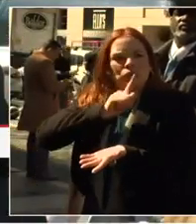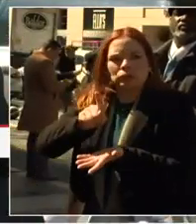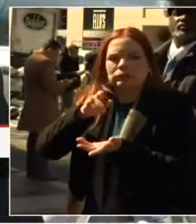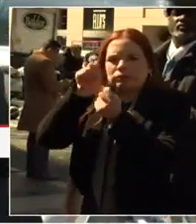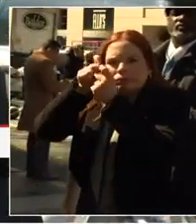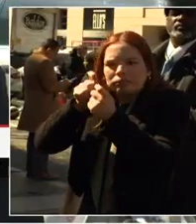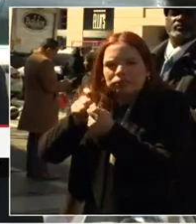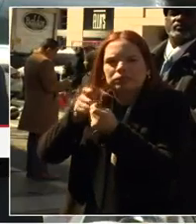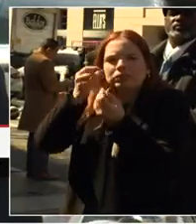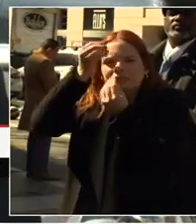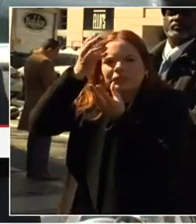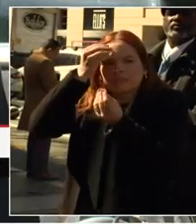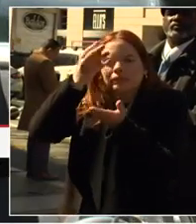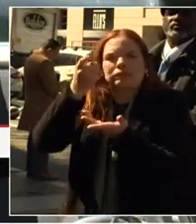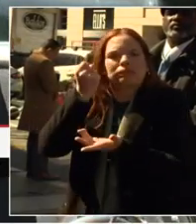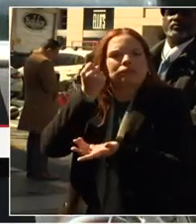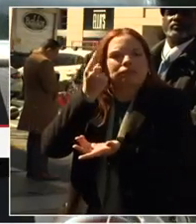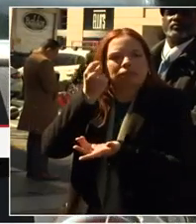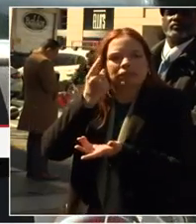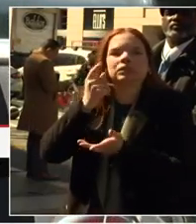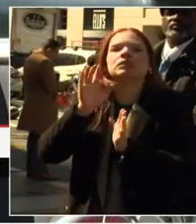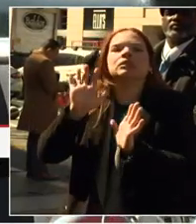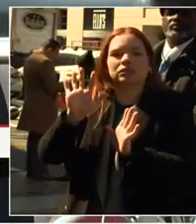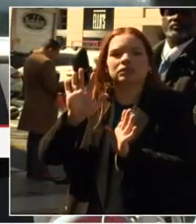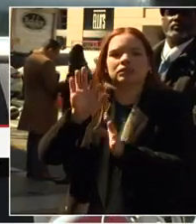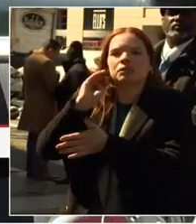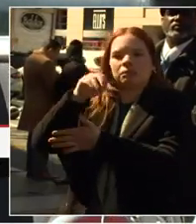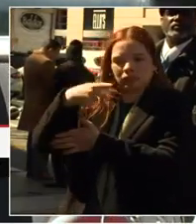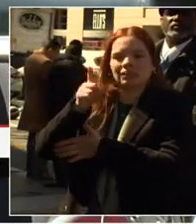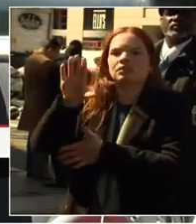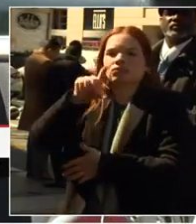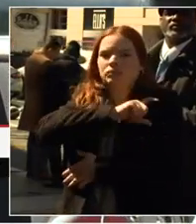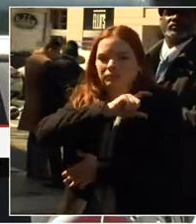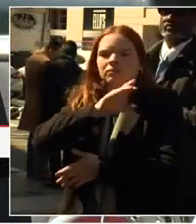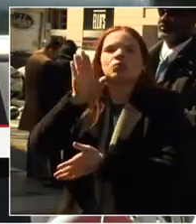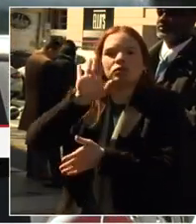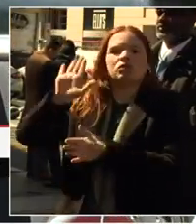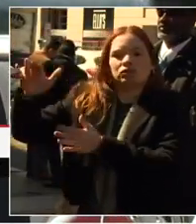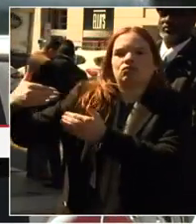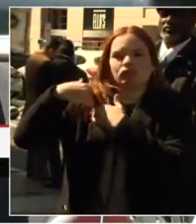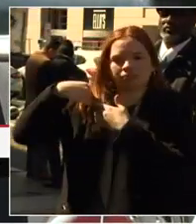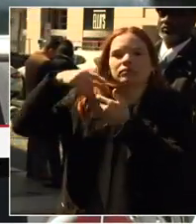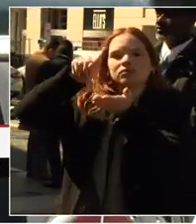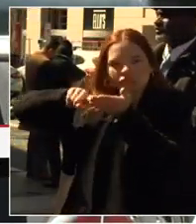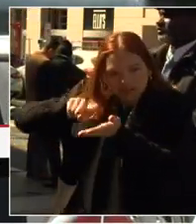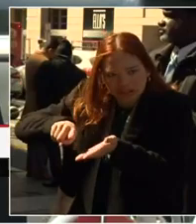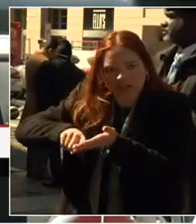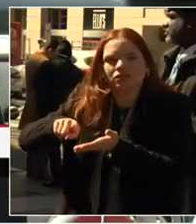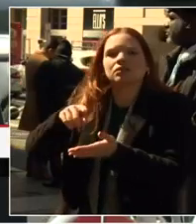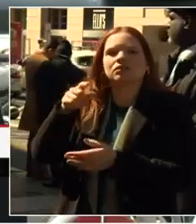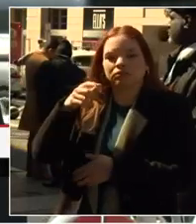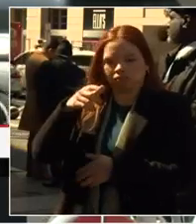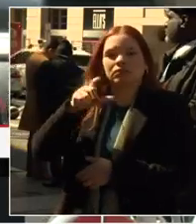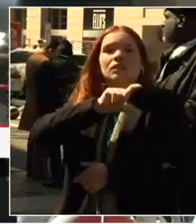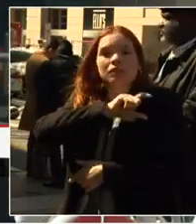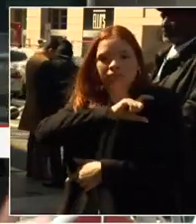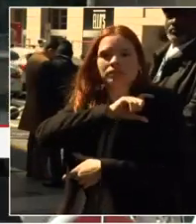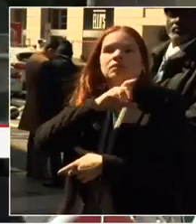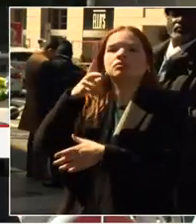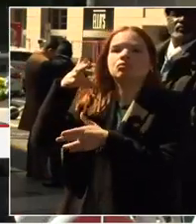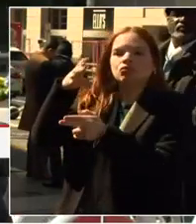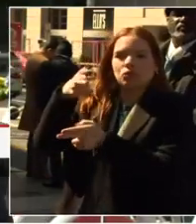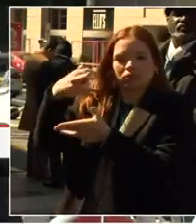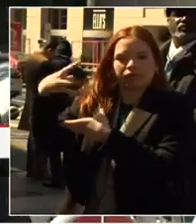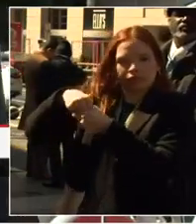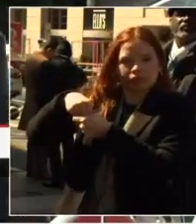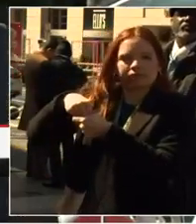you know, the public should know, is responsible for investigating police-involved shootings, even from